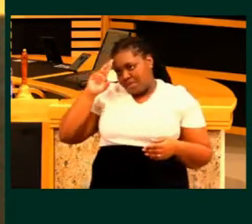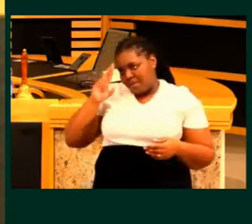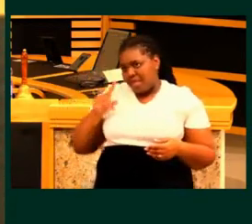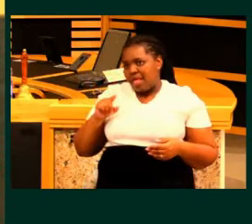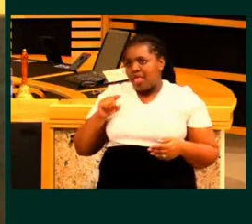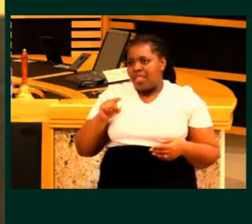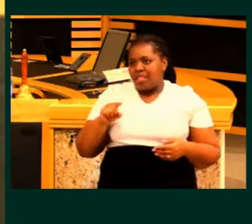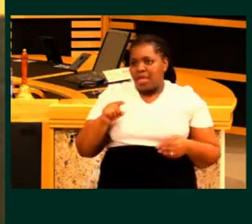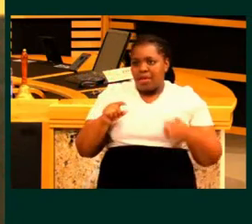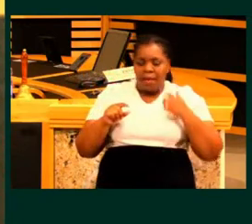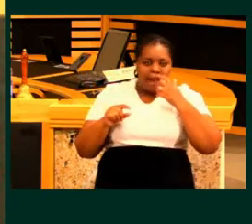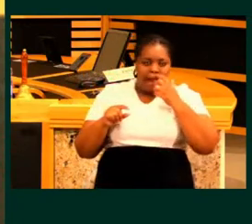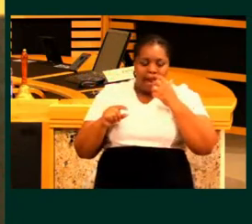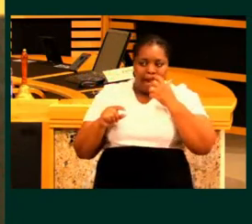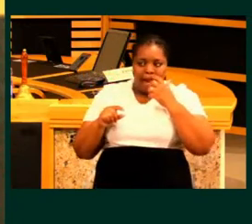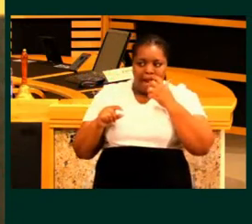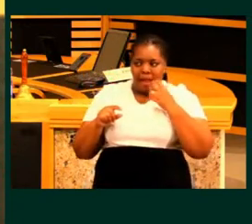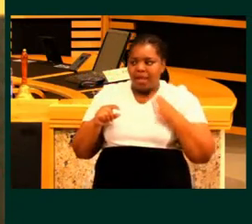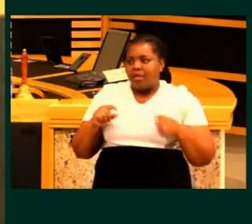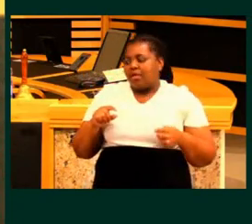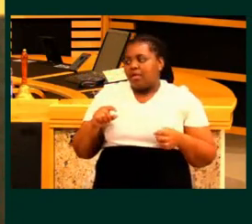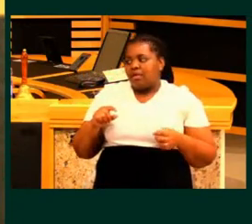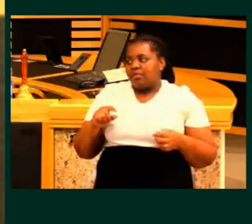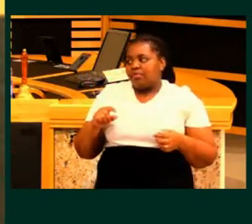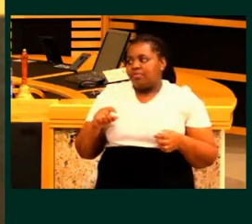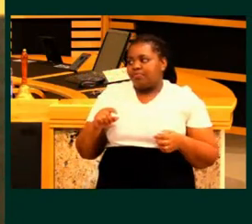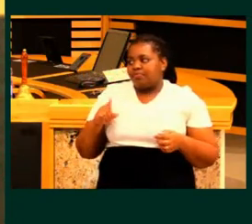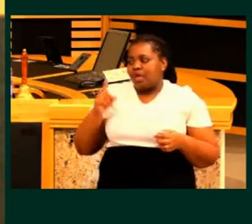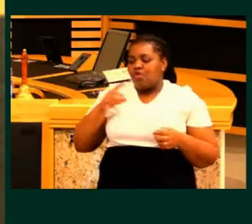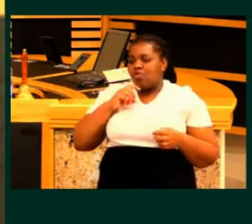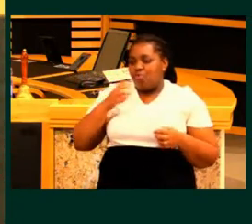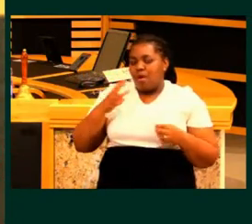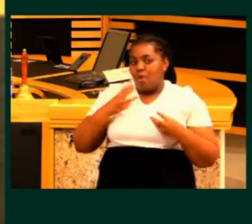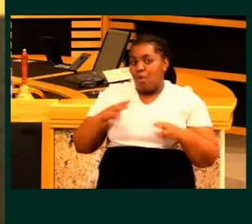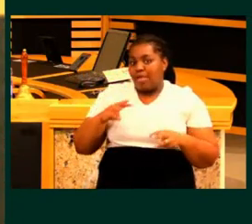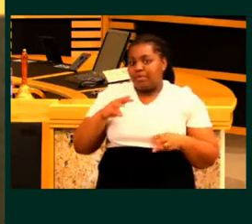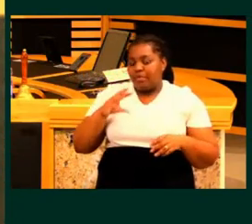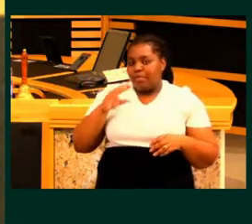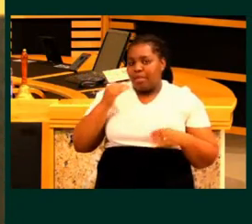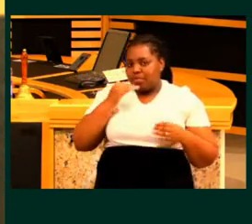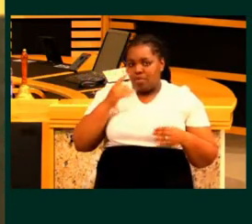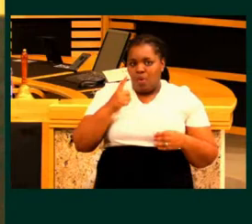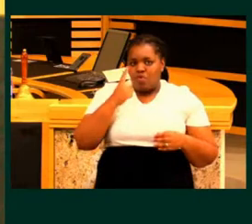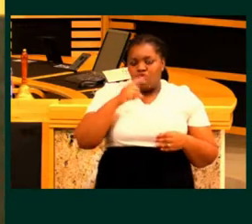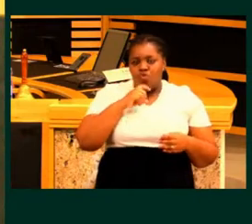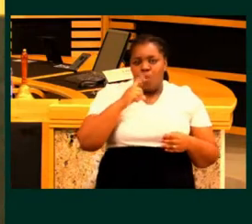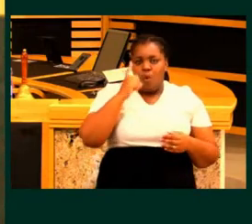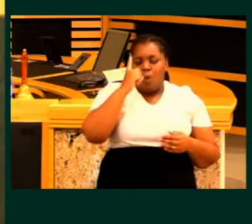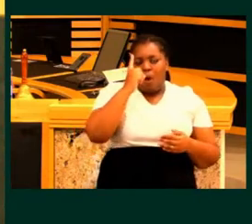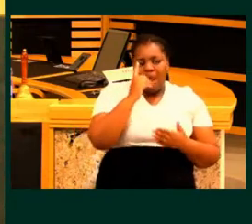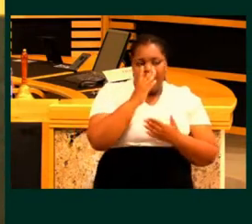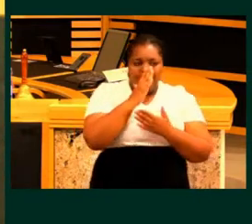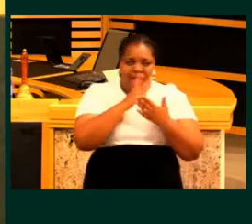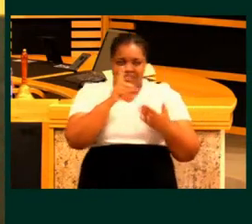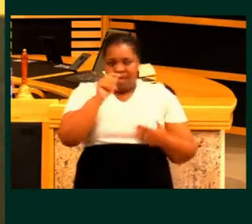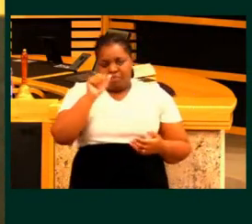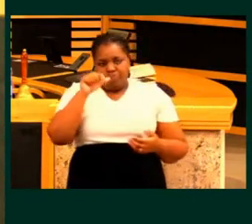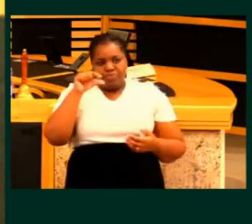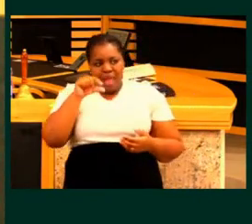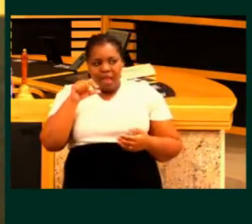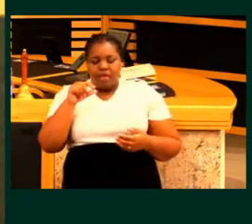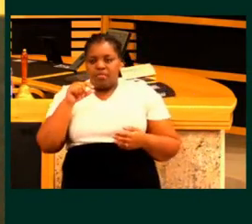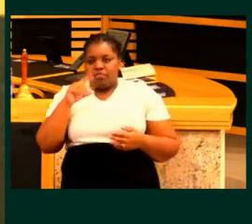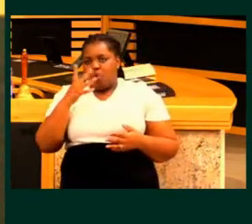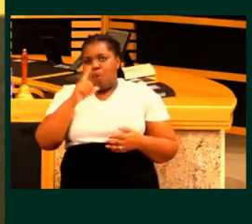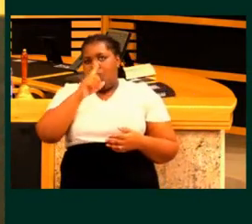ban that is is replaced uh by waste plastic we use 1 and A2 tons of waste plastic or